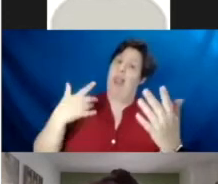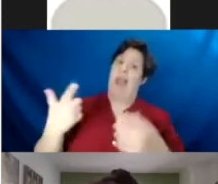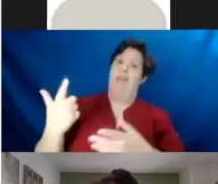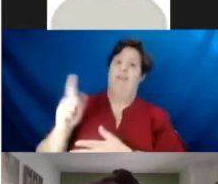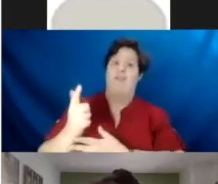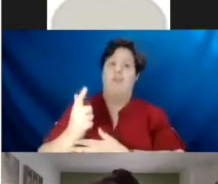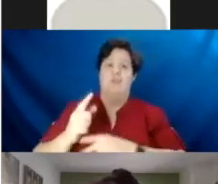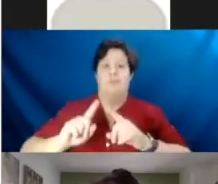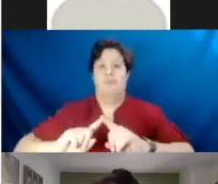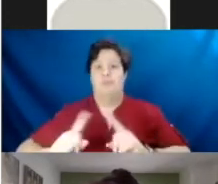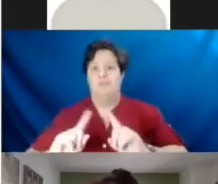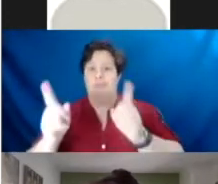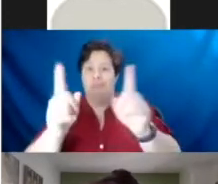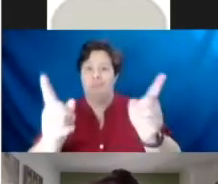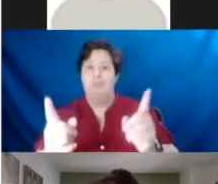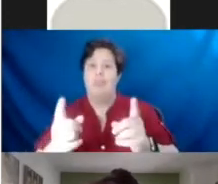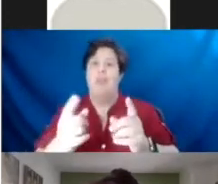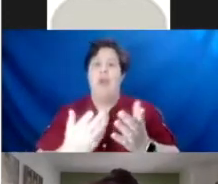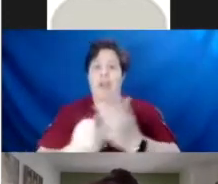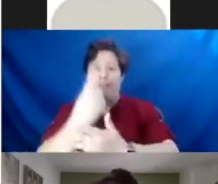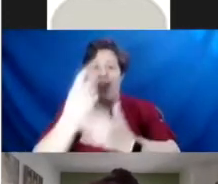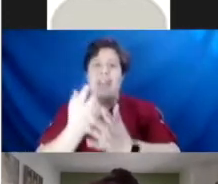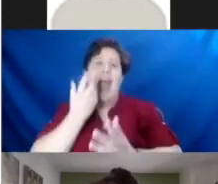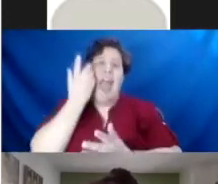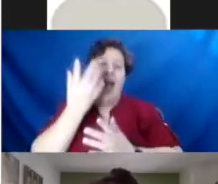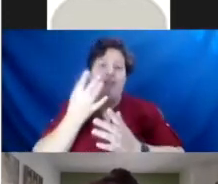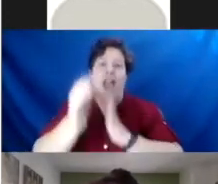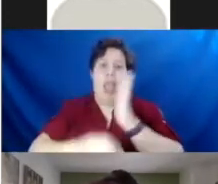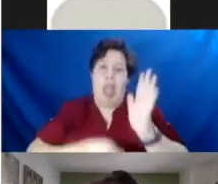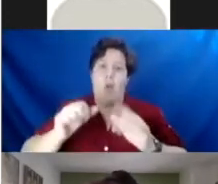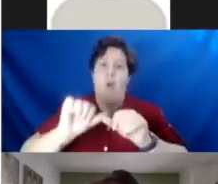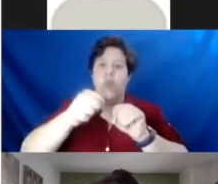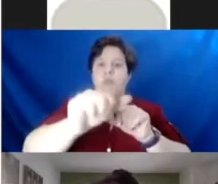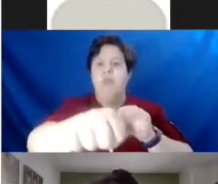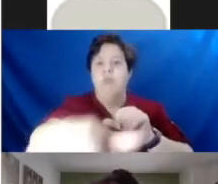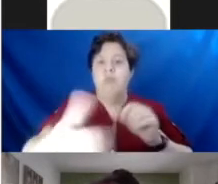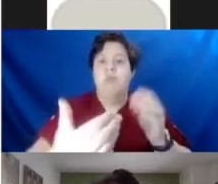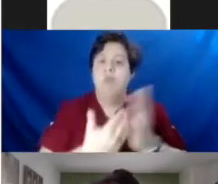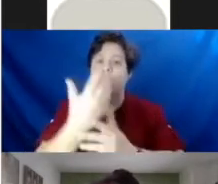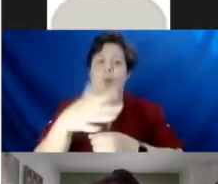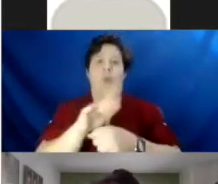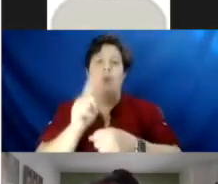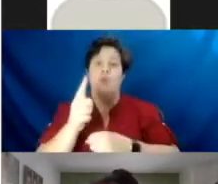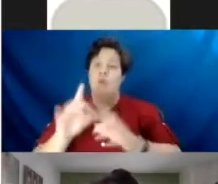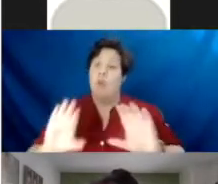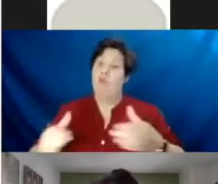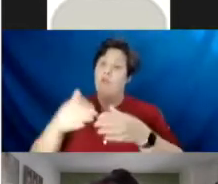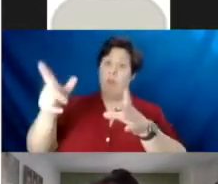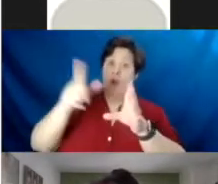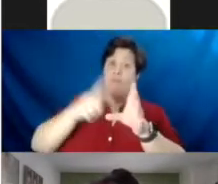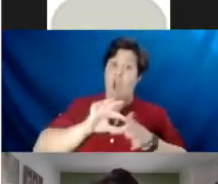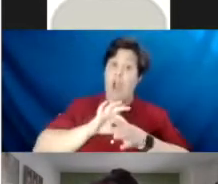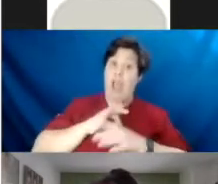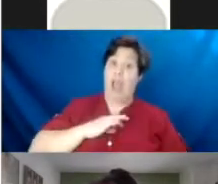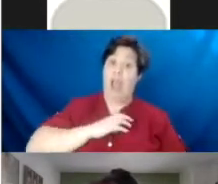events will work its way through the day, on the hour, every hour. A group of young ambassadors will map and communicate what's going